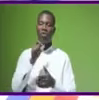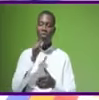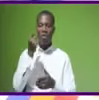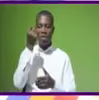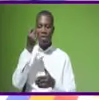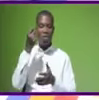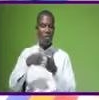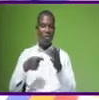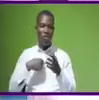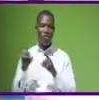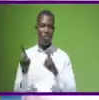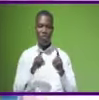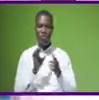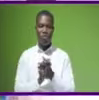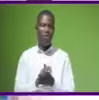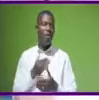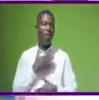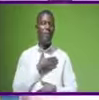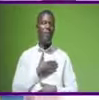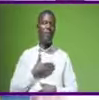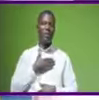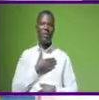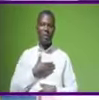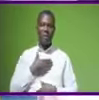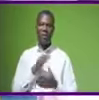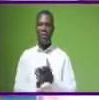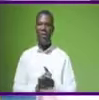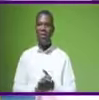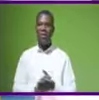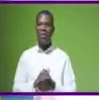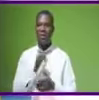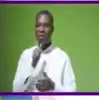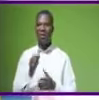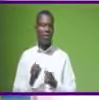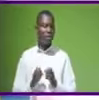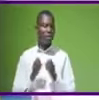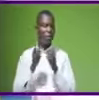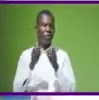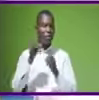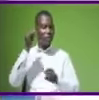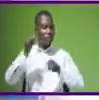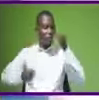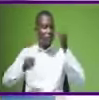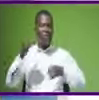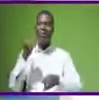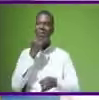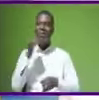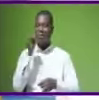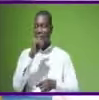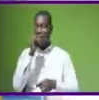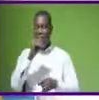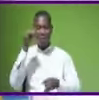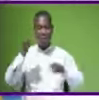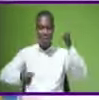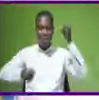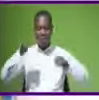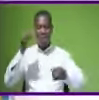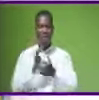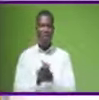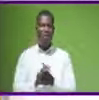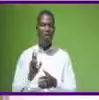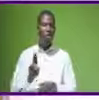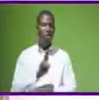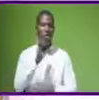a odofo menye rash judgment what the our platform no